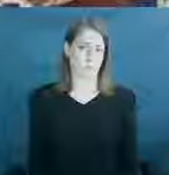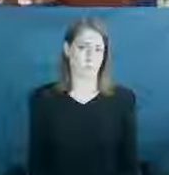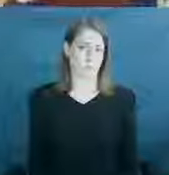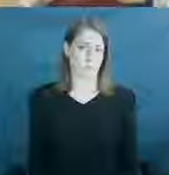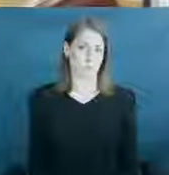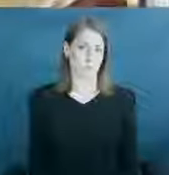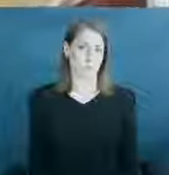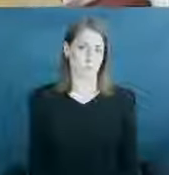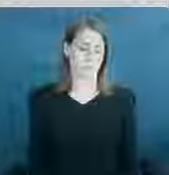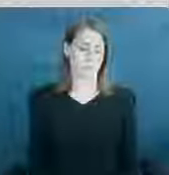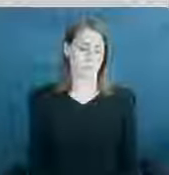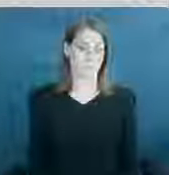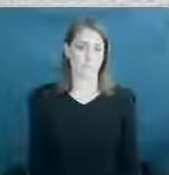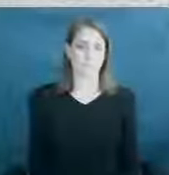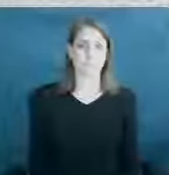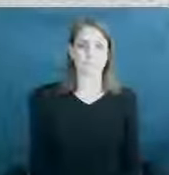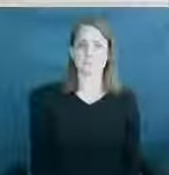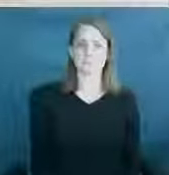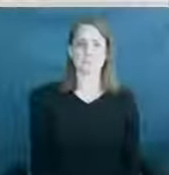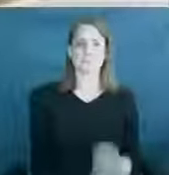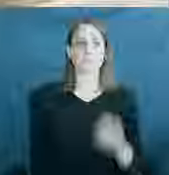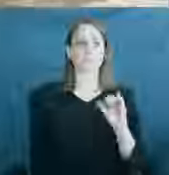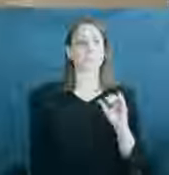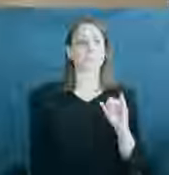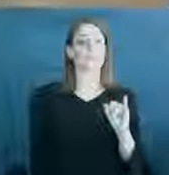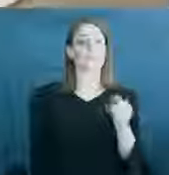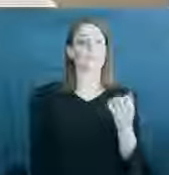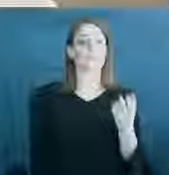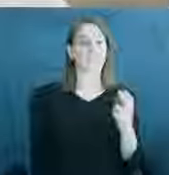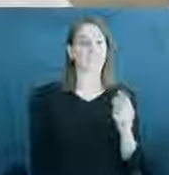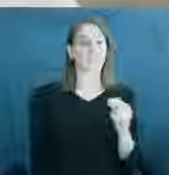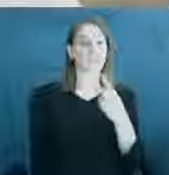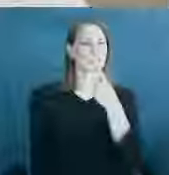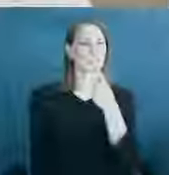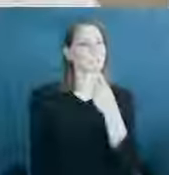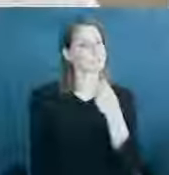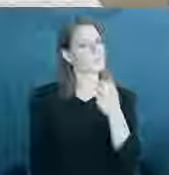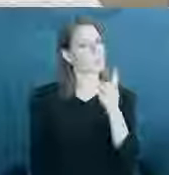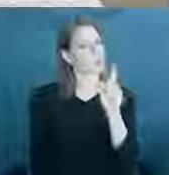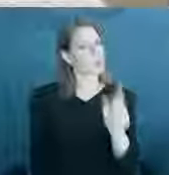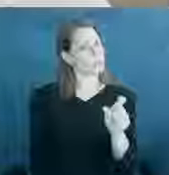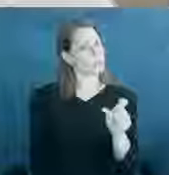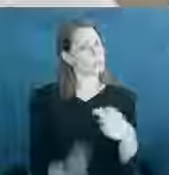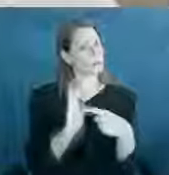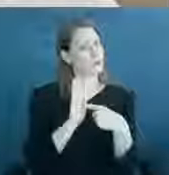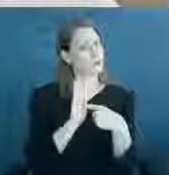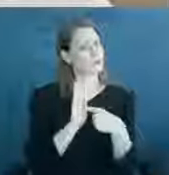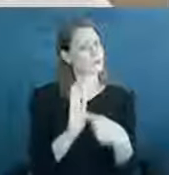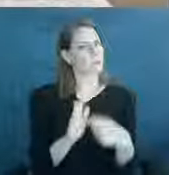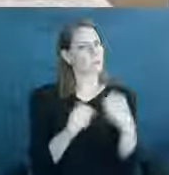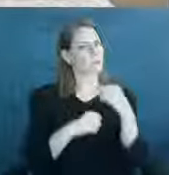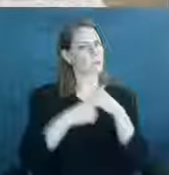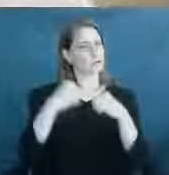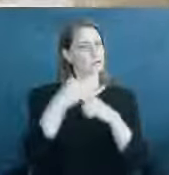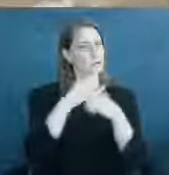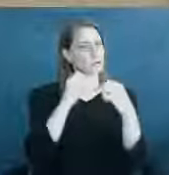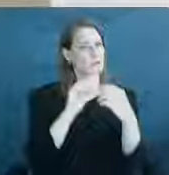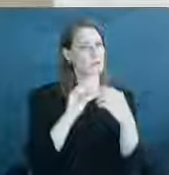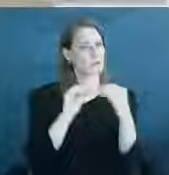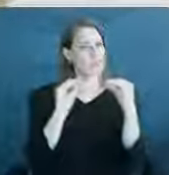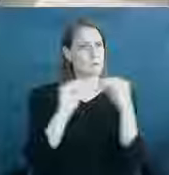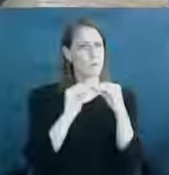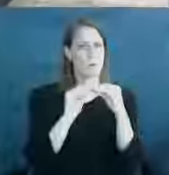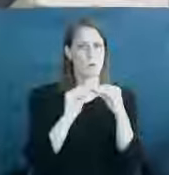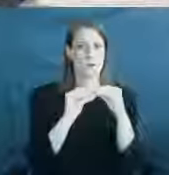How do you do an O? Sound O. OJ. Sound O. The structure of that